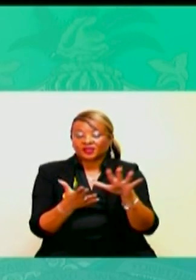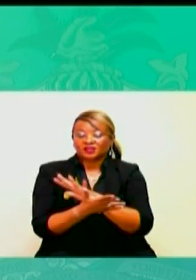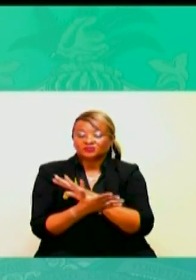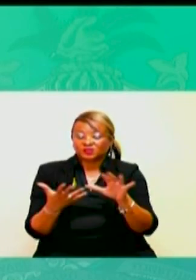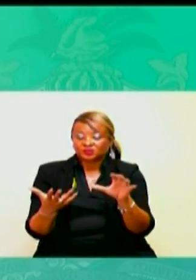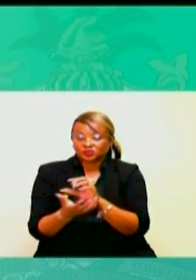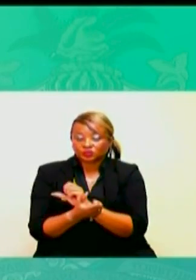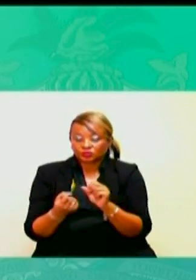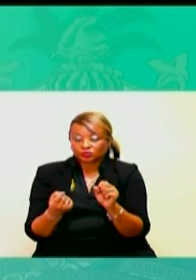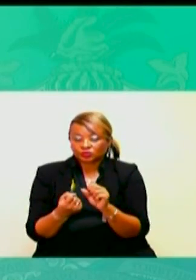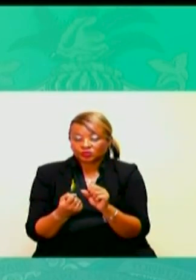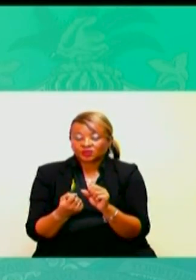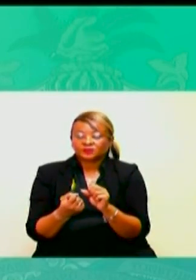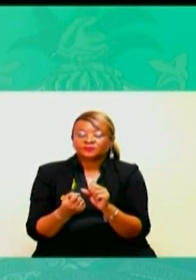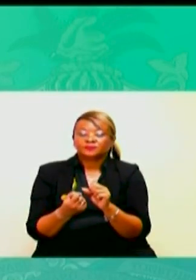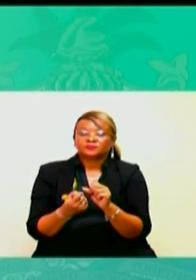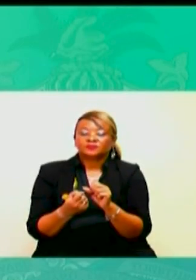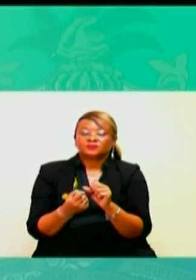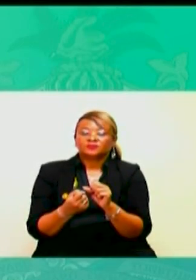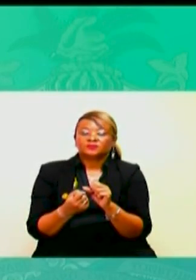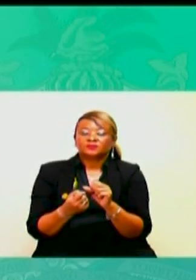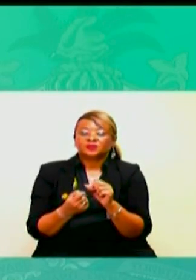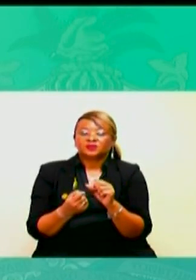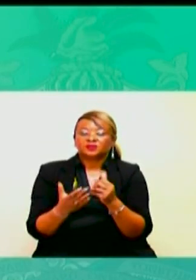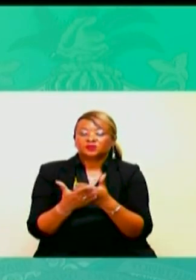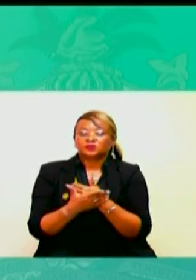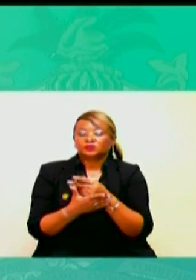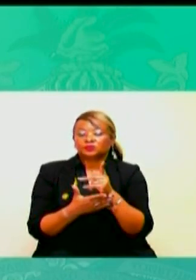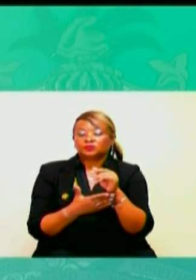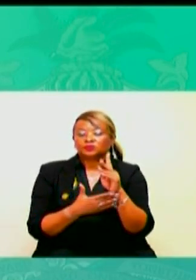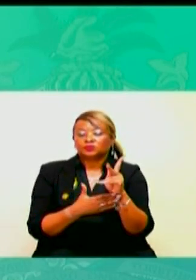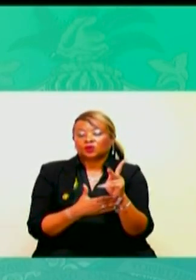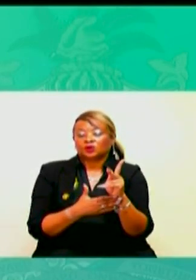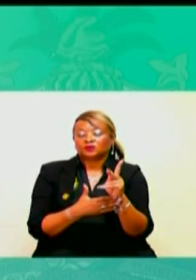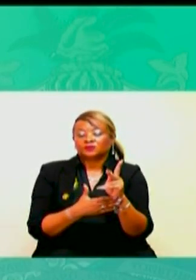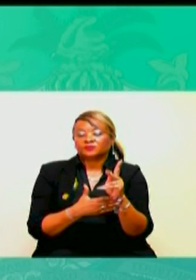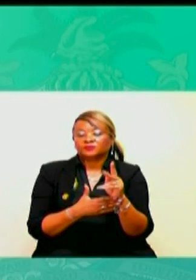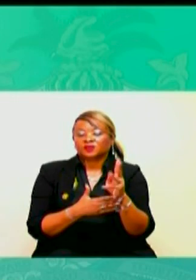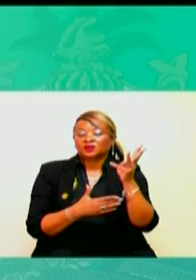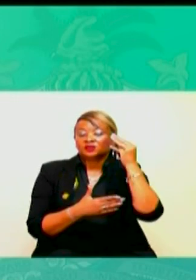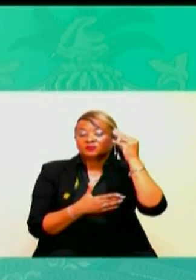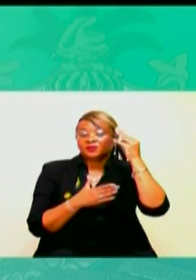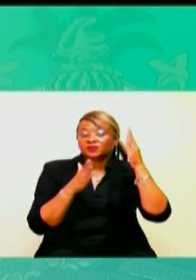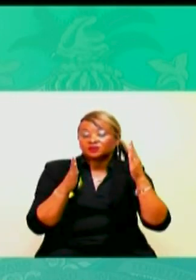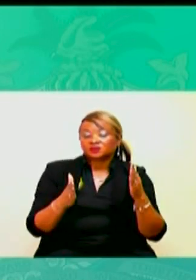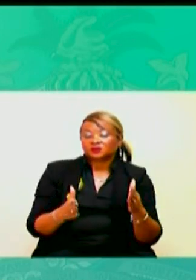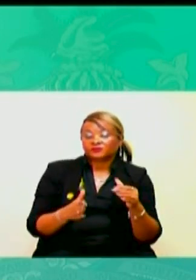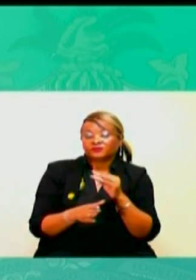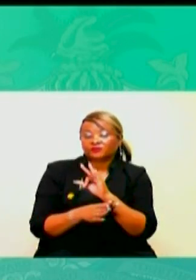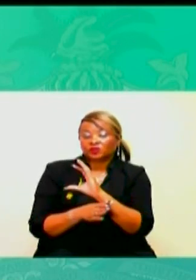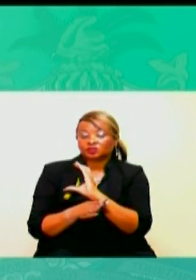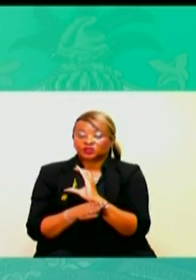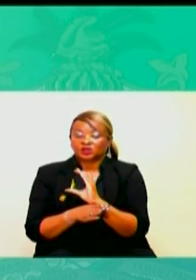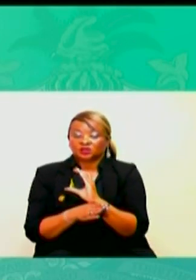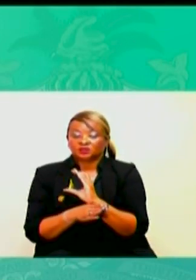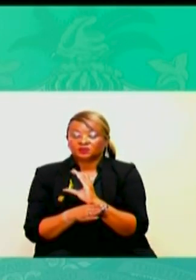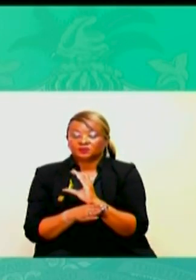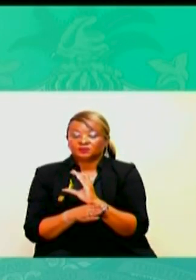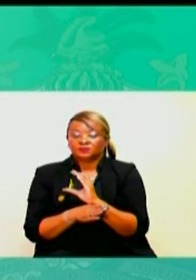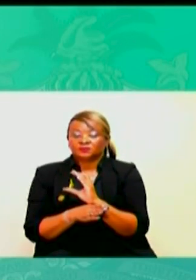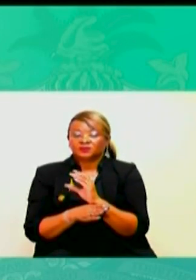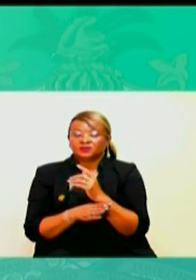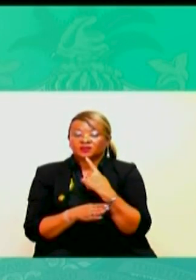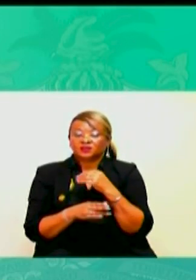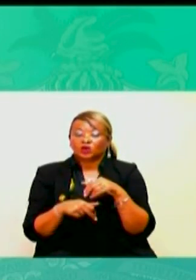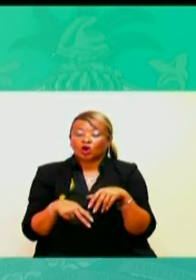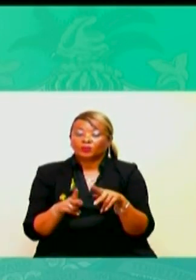the showers and the winds, by nature. The minister for Fort Charlotte, Mr. Sayers, had the